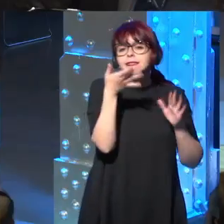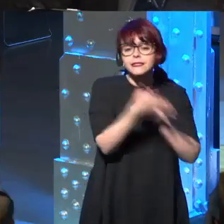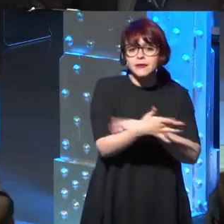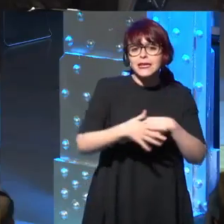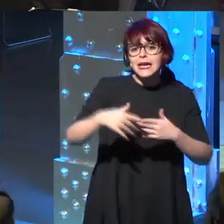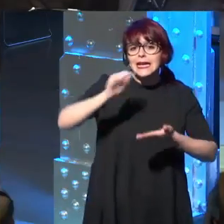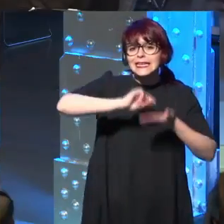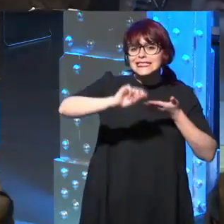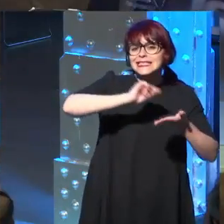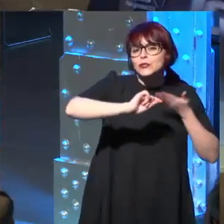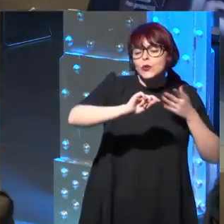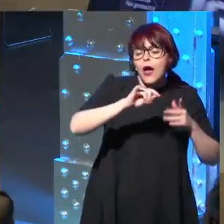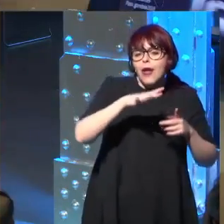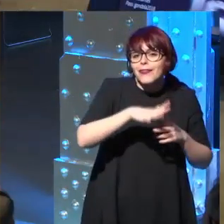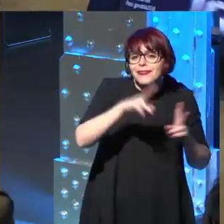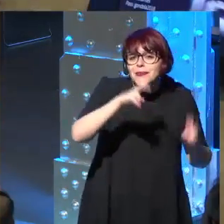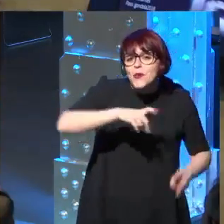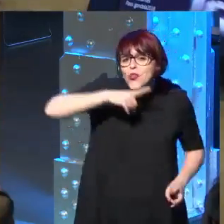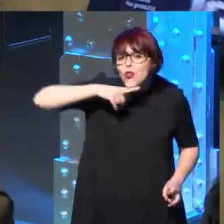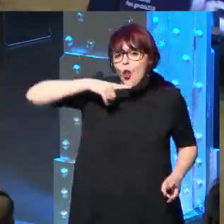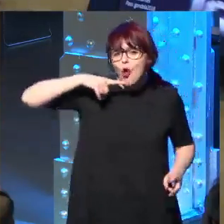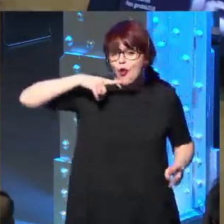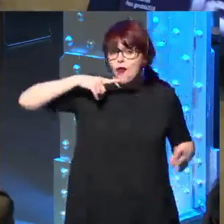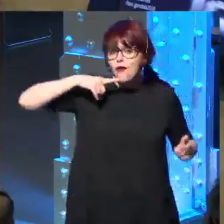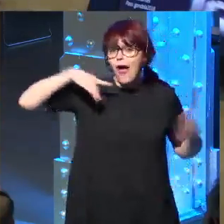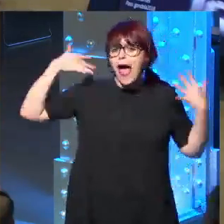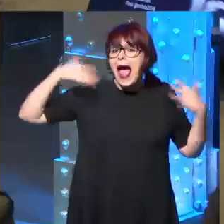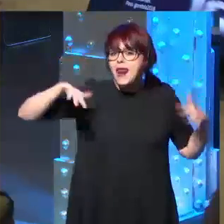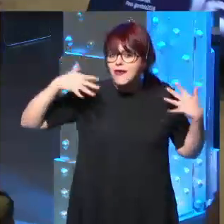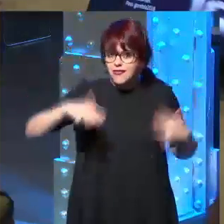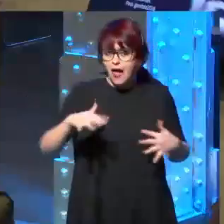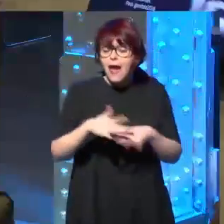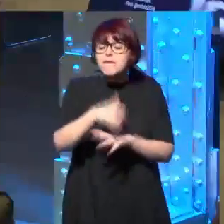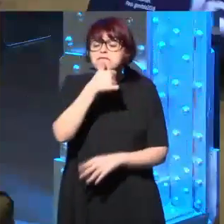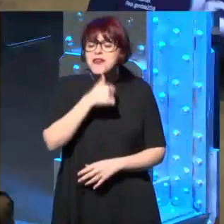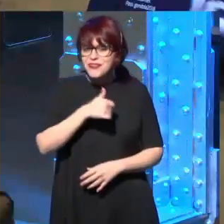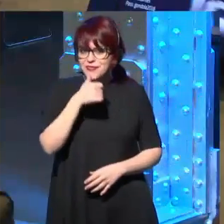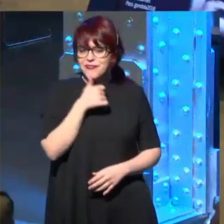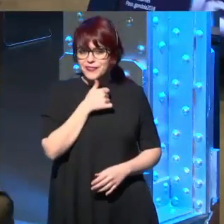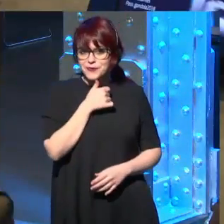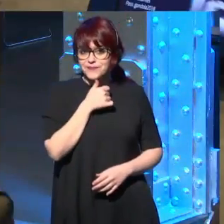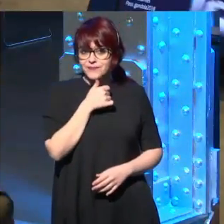following: is it the writing of pain, the writing of